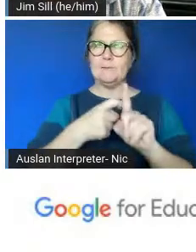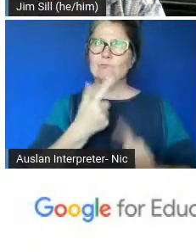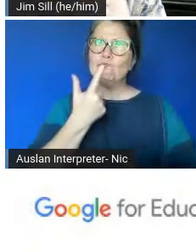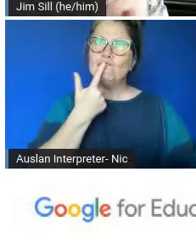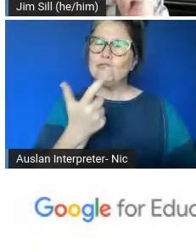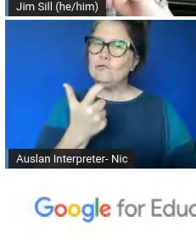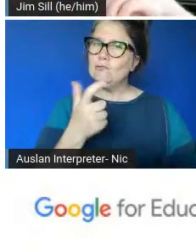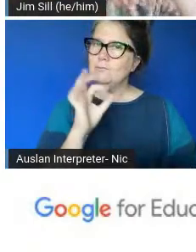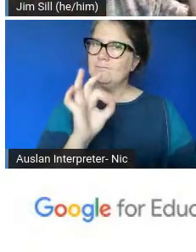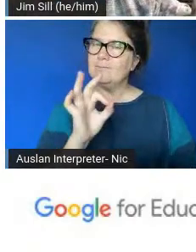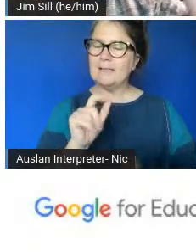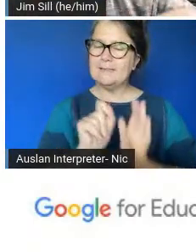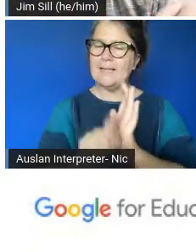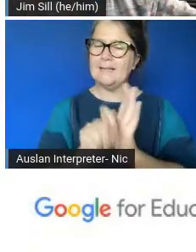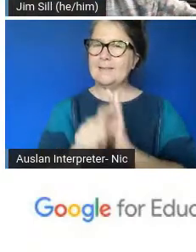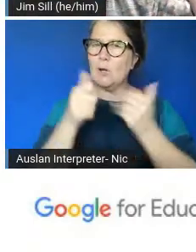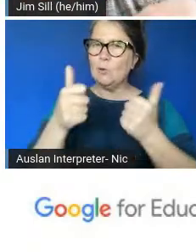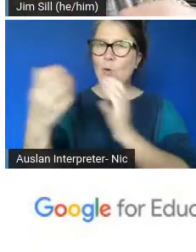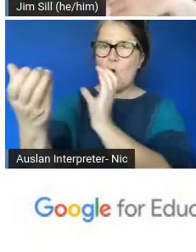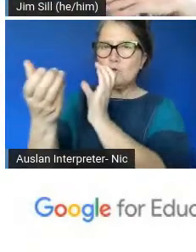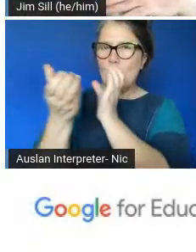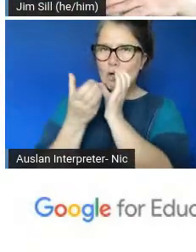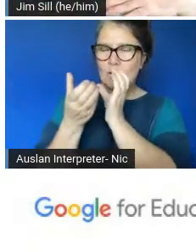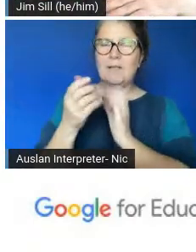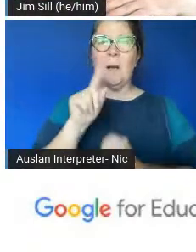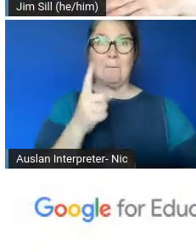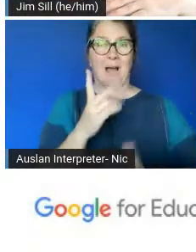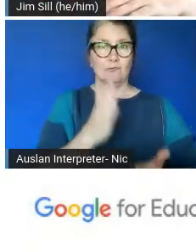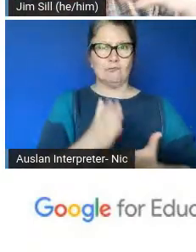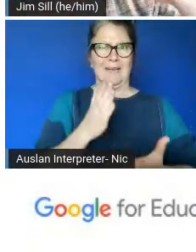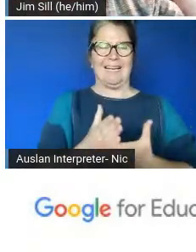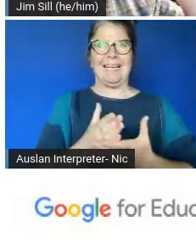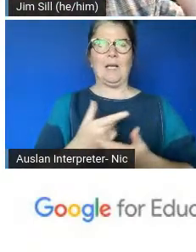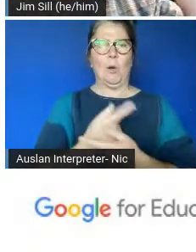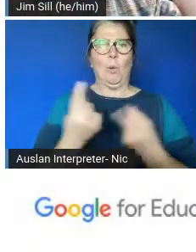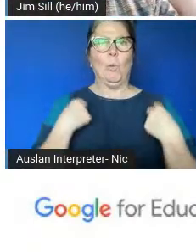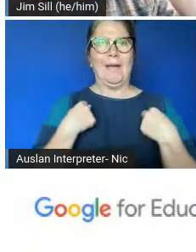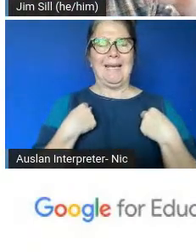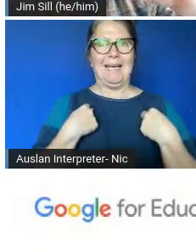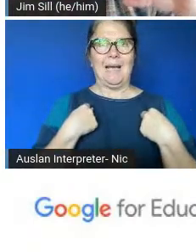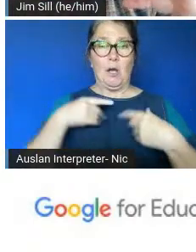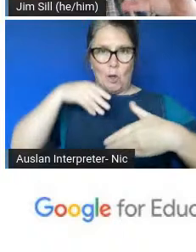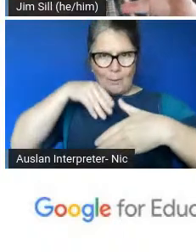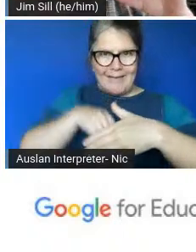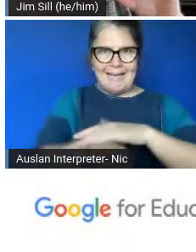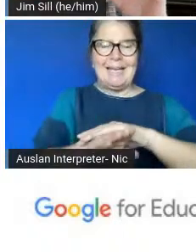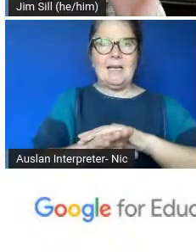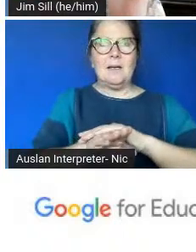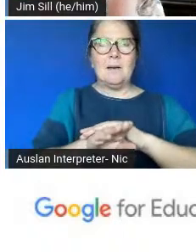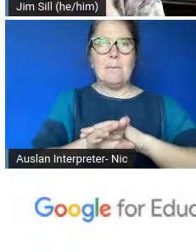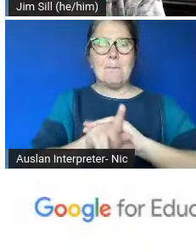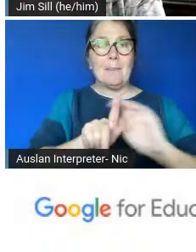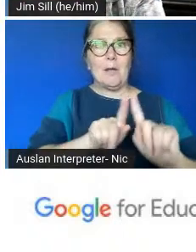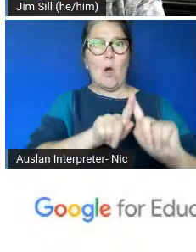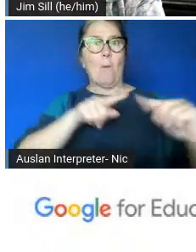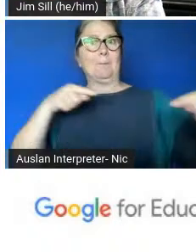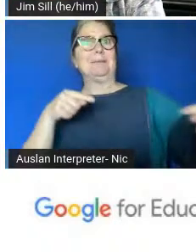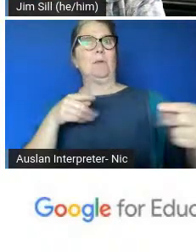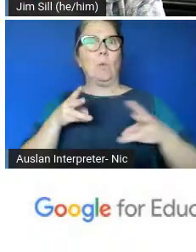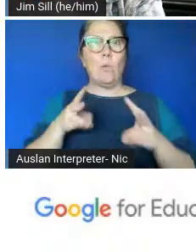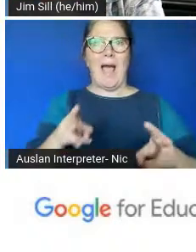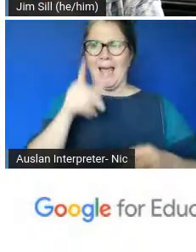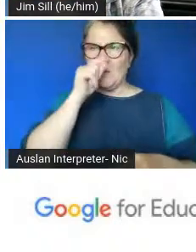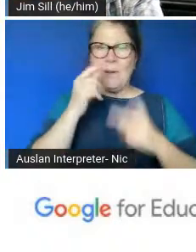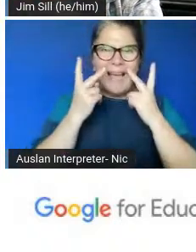because this is sort of going into it in reverse, right? Because we're able to go visit these places like Versailles